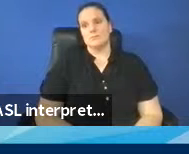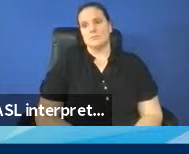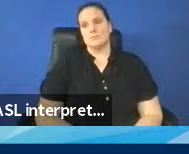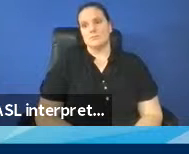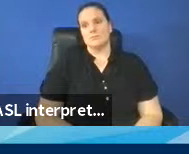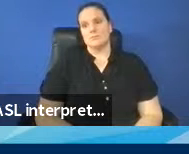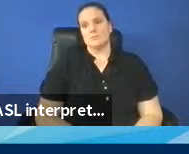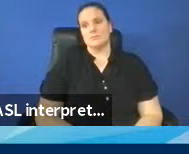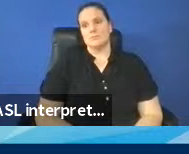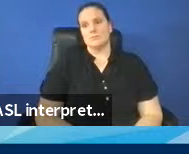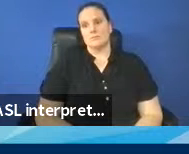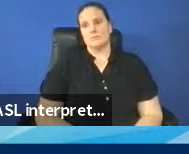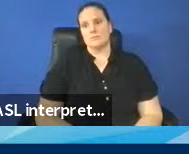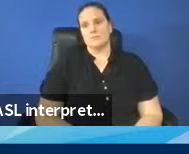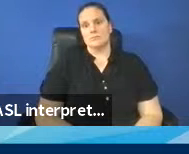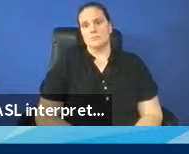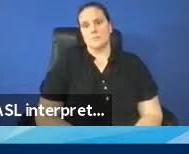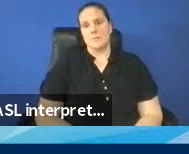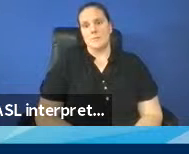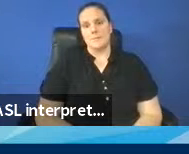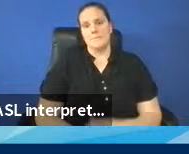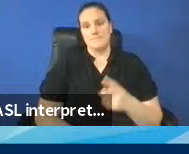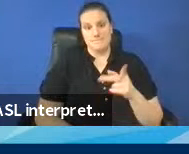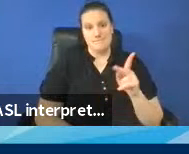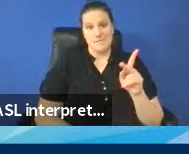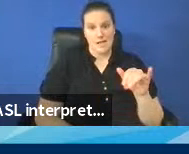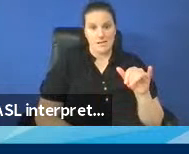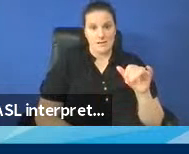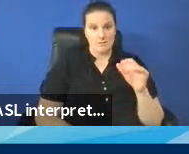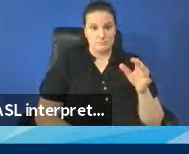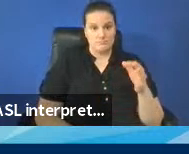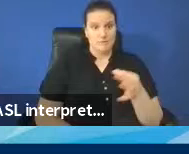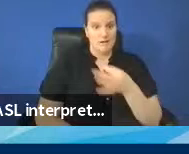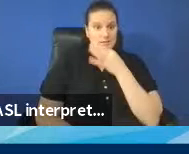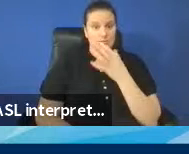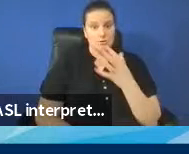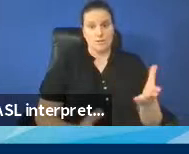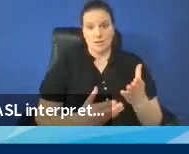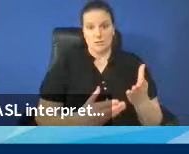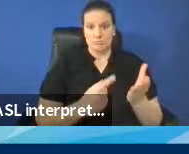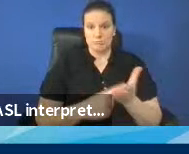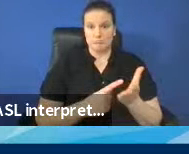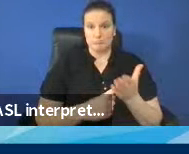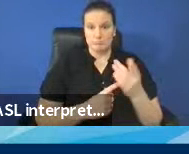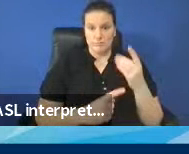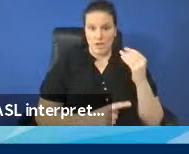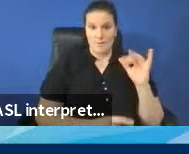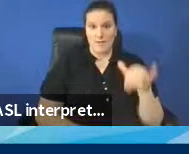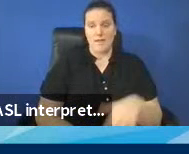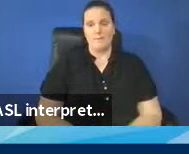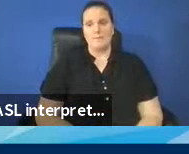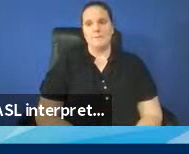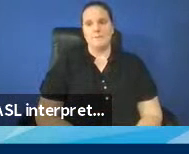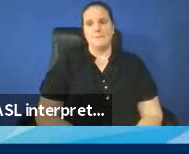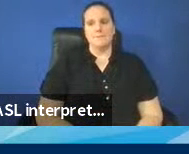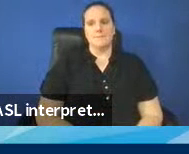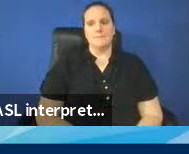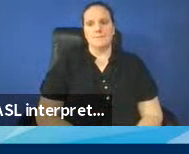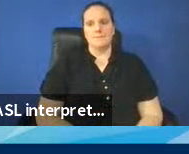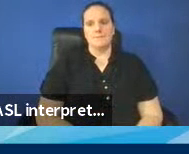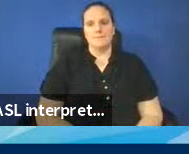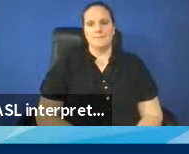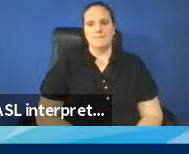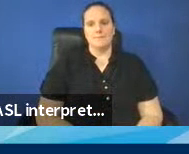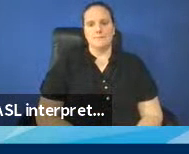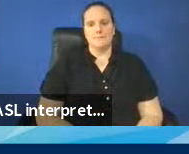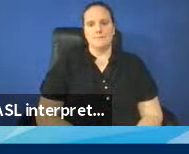Kelly Betteridge, I'm going to call on our transit expert here to give her thoughts about that.